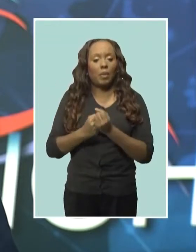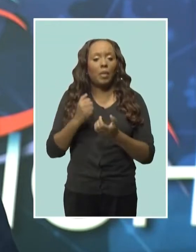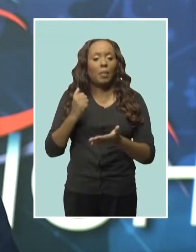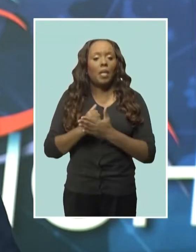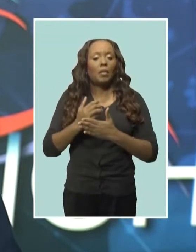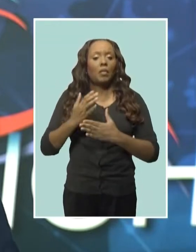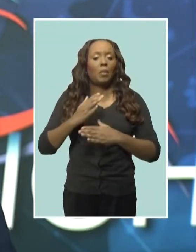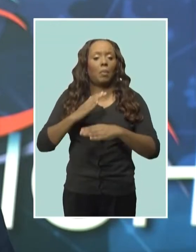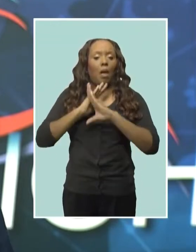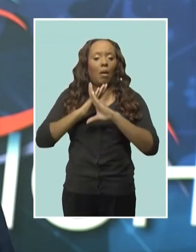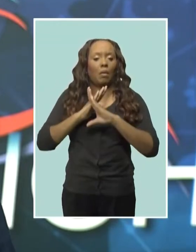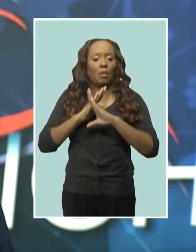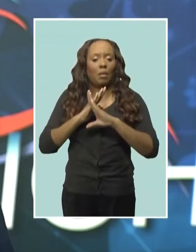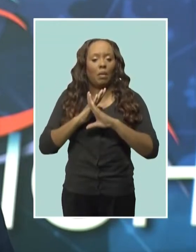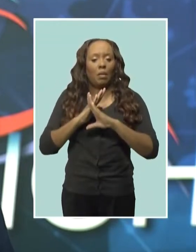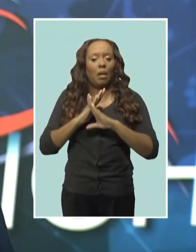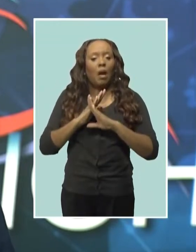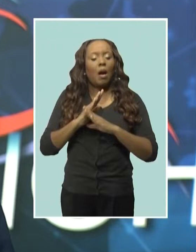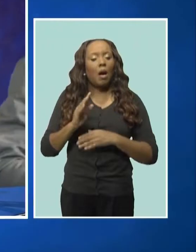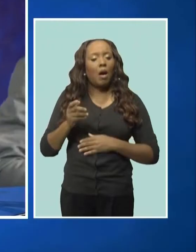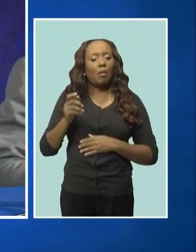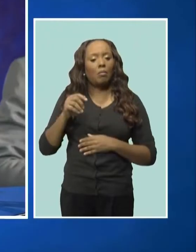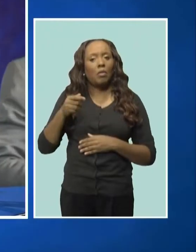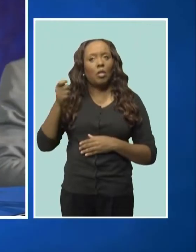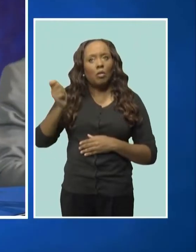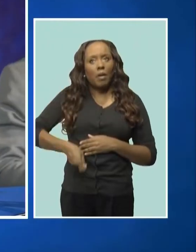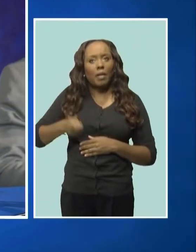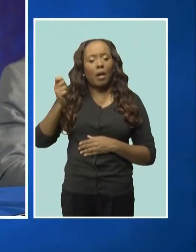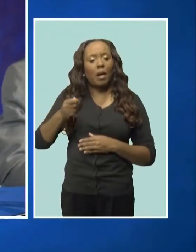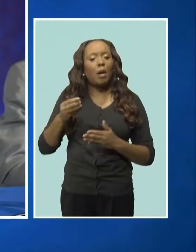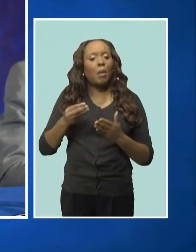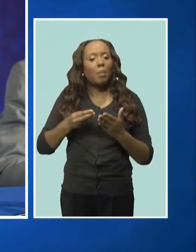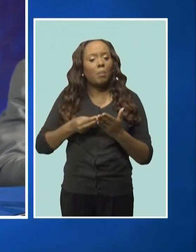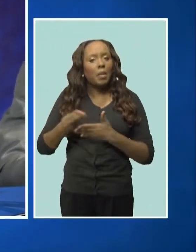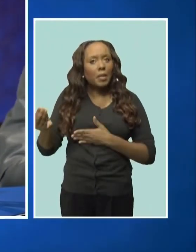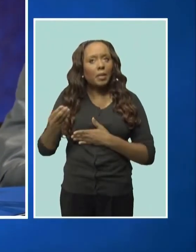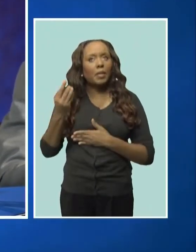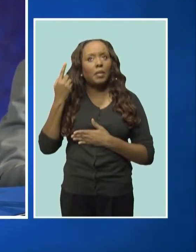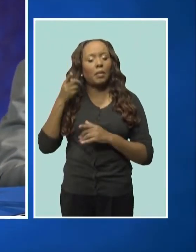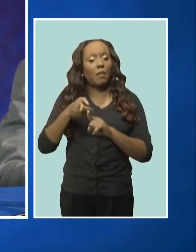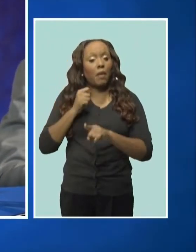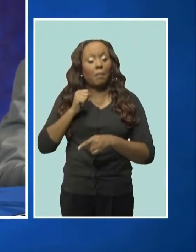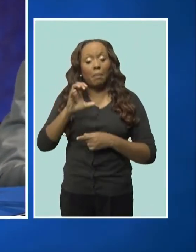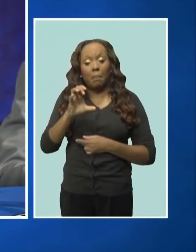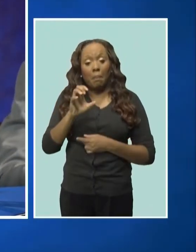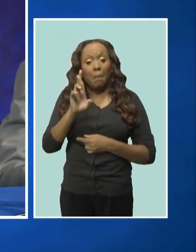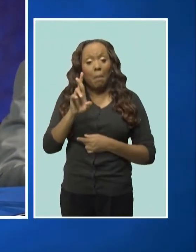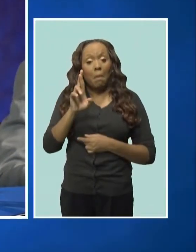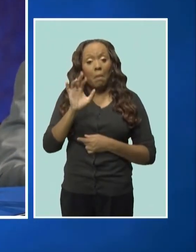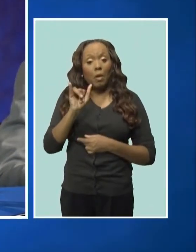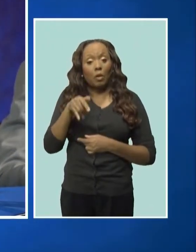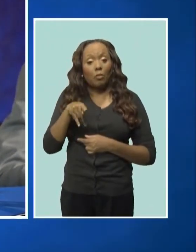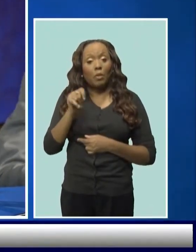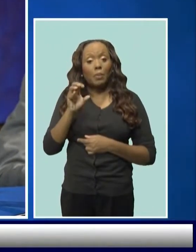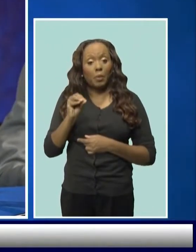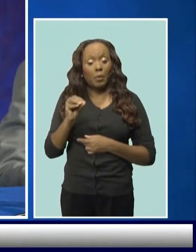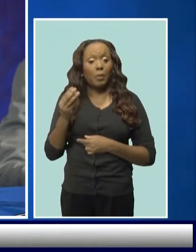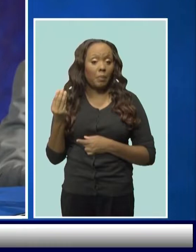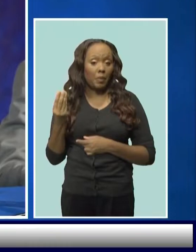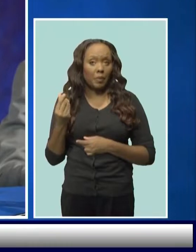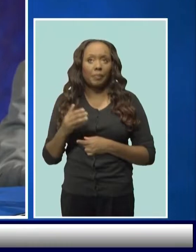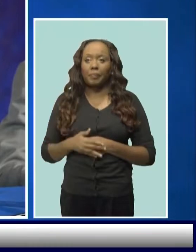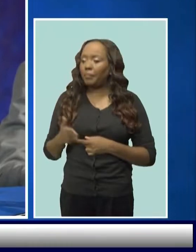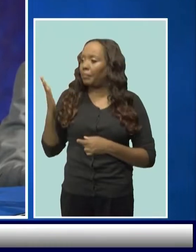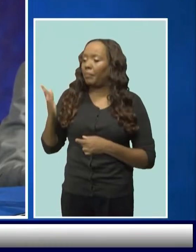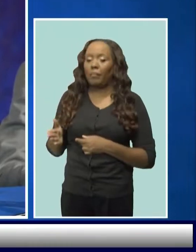of cryptocurrencies. The credit card belongs to the bank, so they have to make